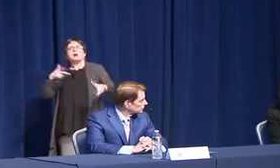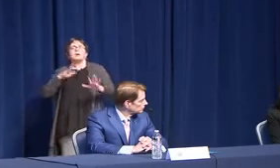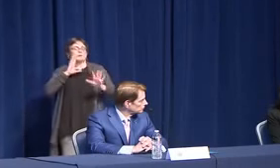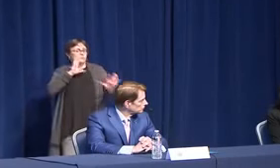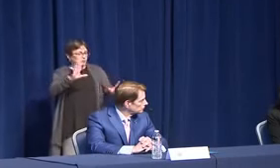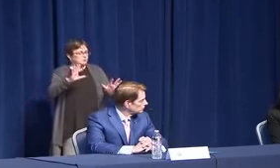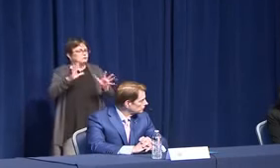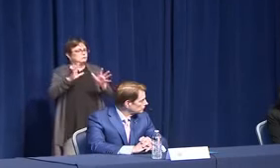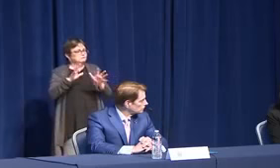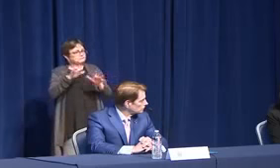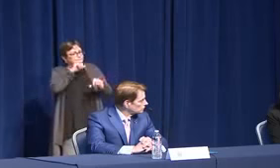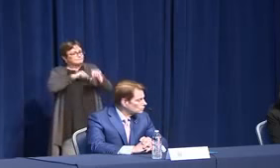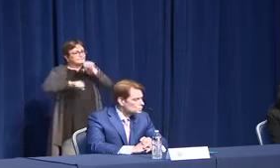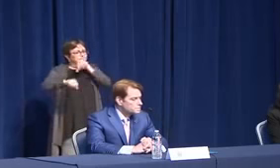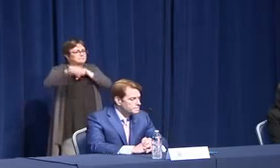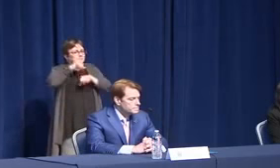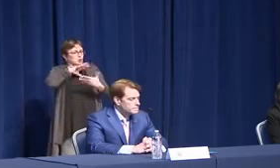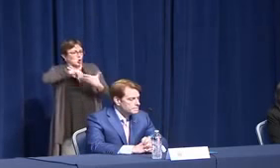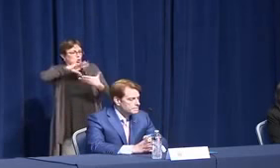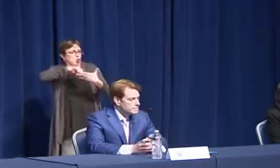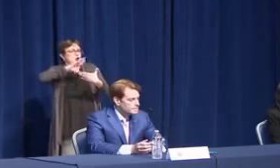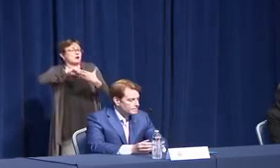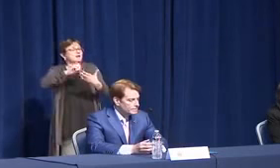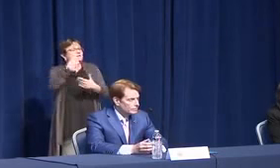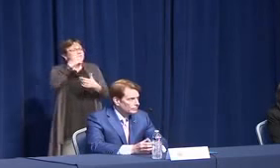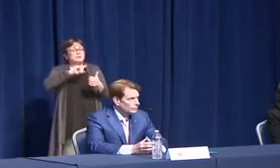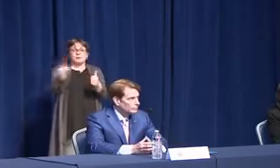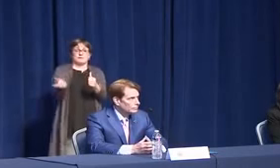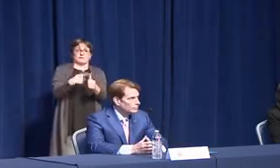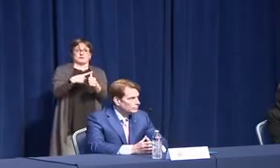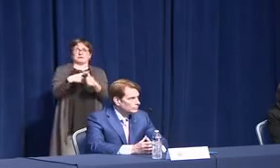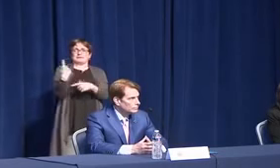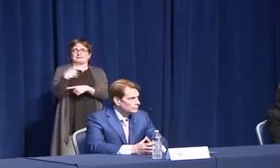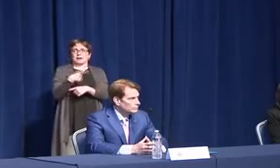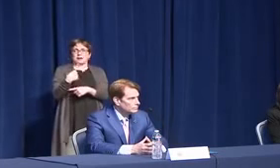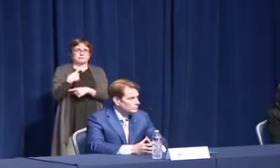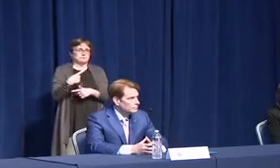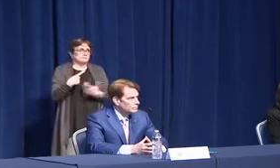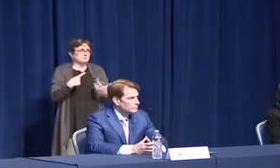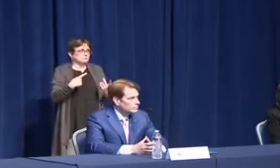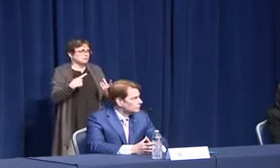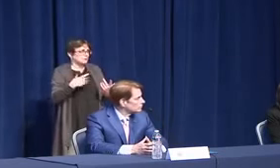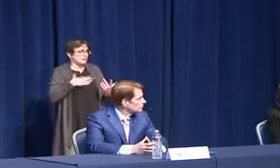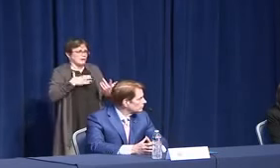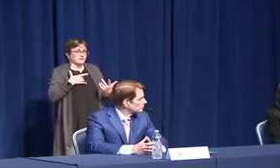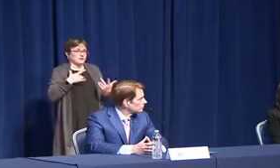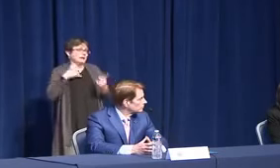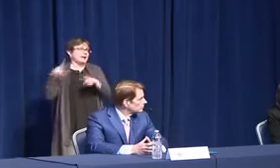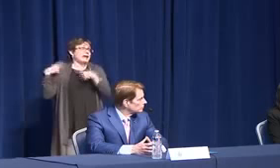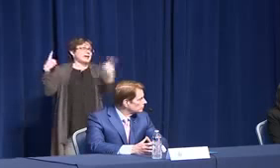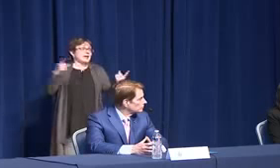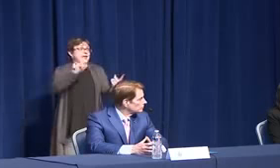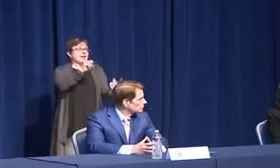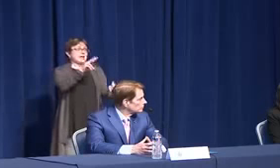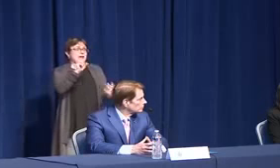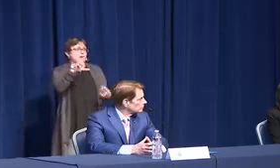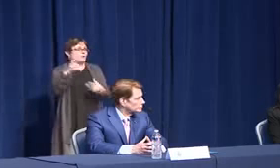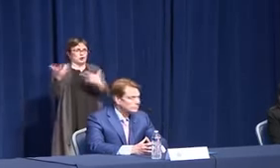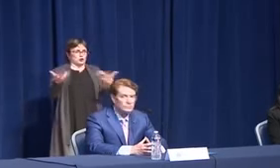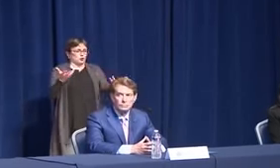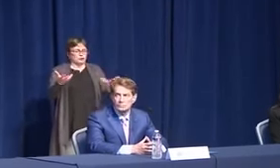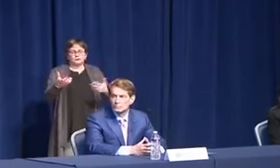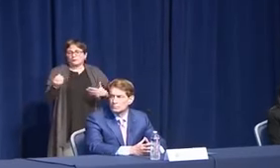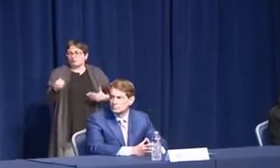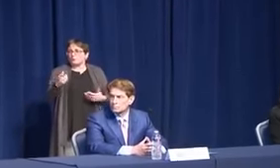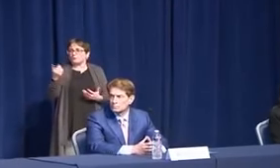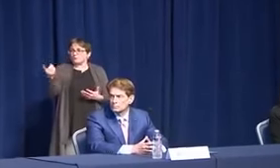because it's the first time, to my knowledge, that we've ever done this in the history of New Jersey. So, John? I